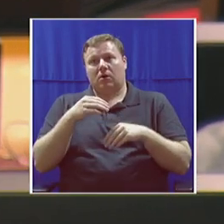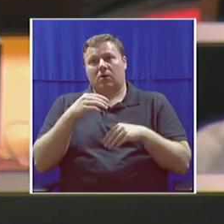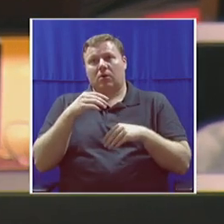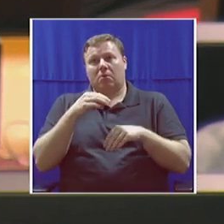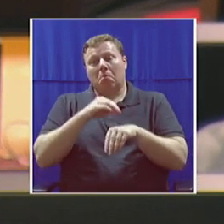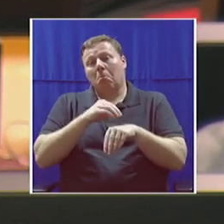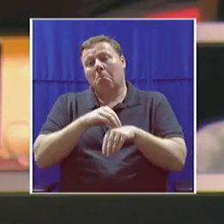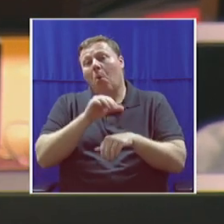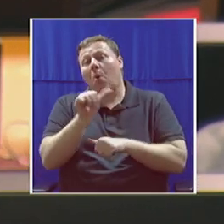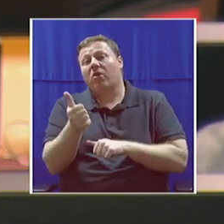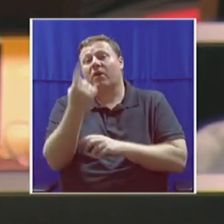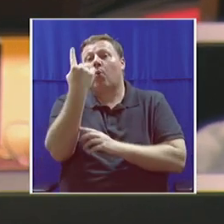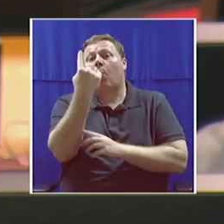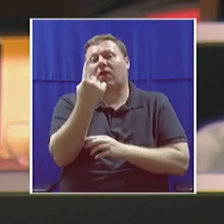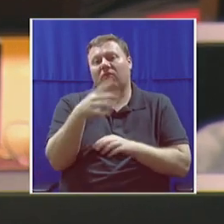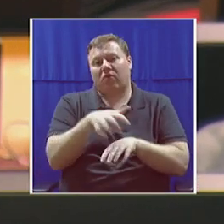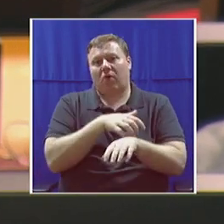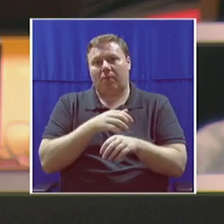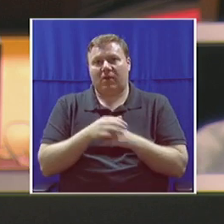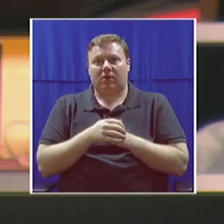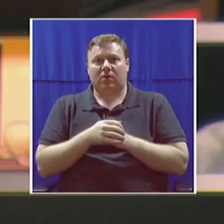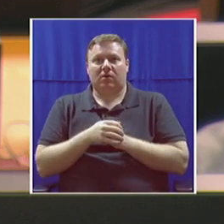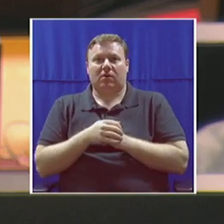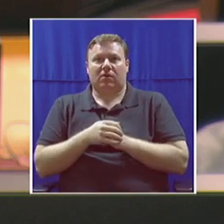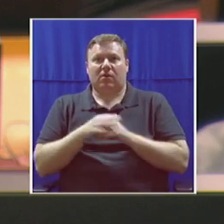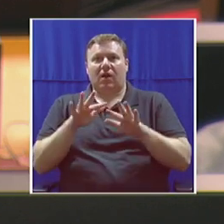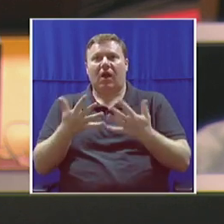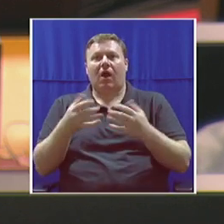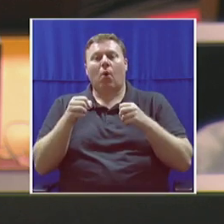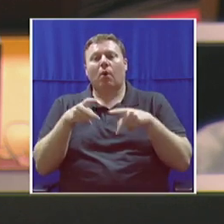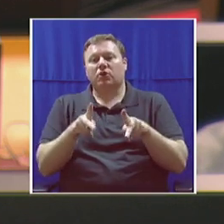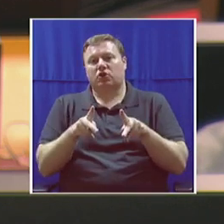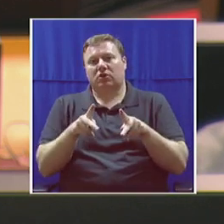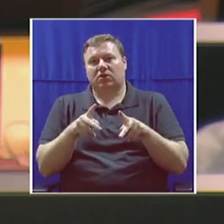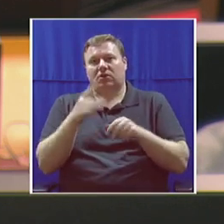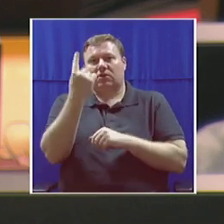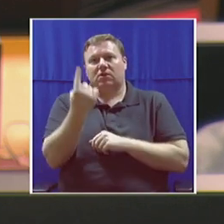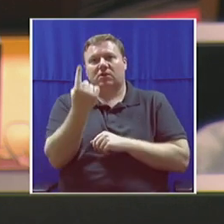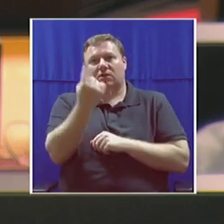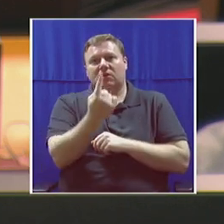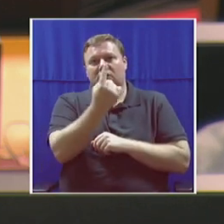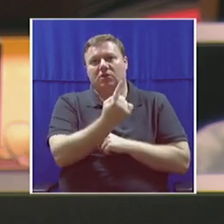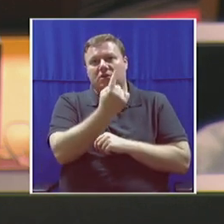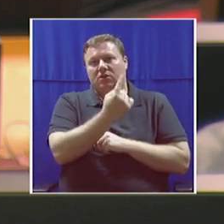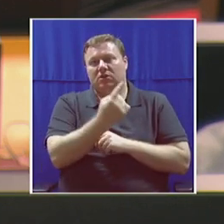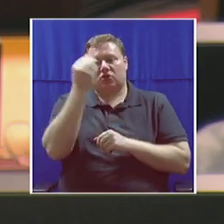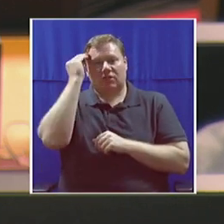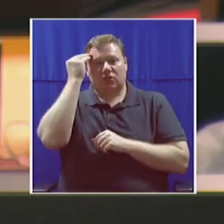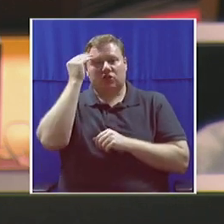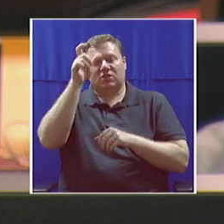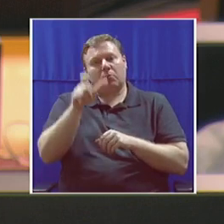Farm in his possession so it's to allow an opportunity for every interested a